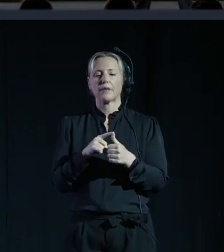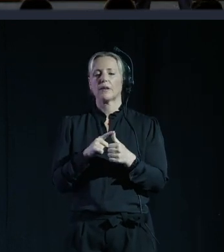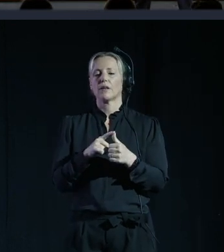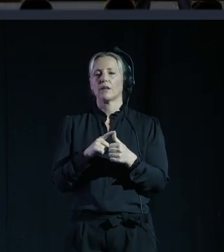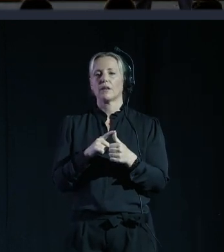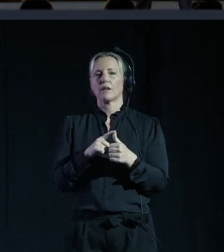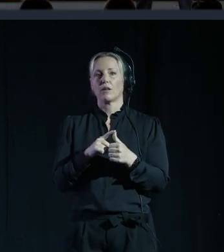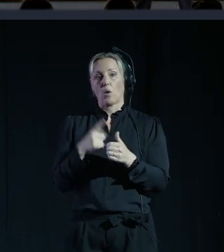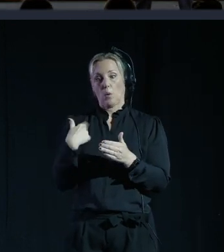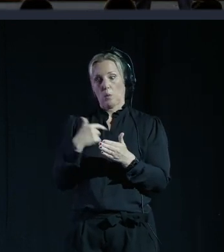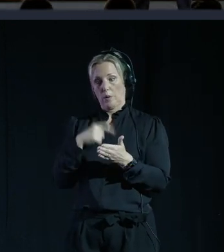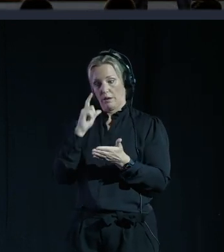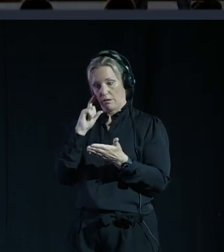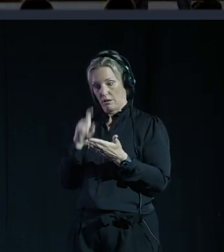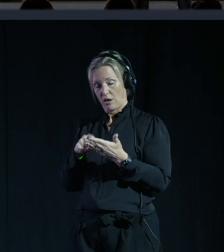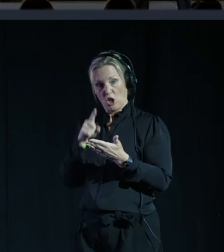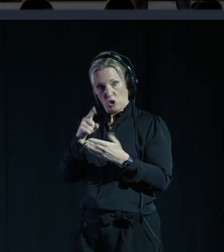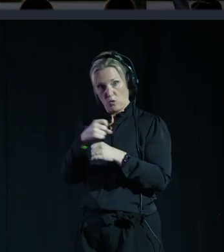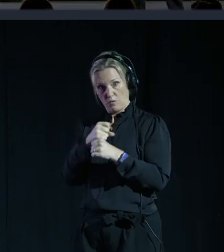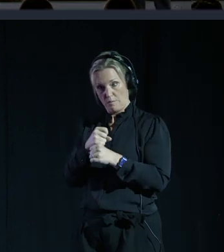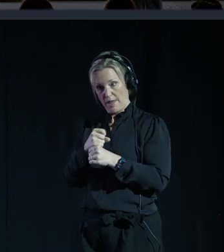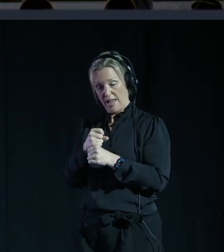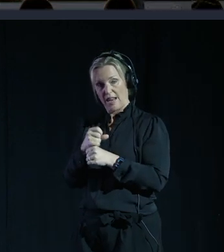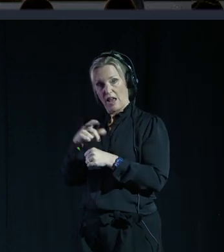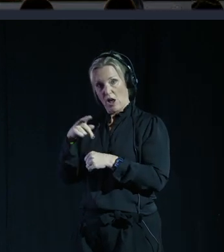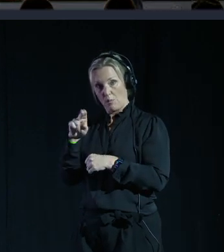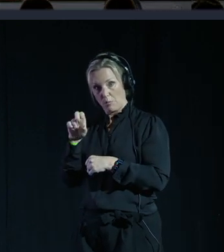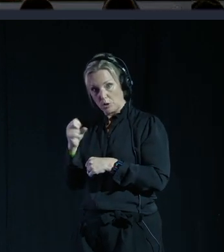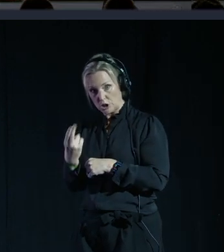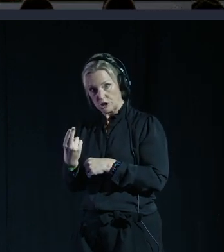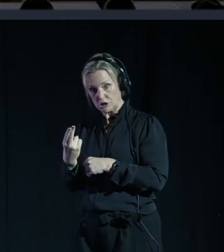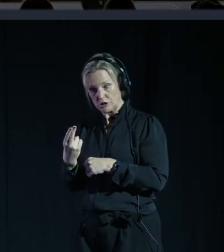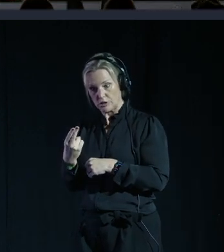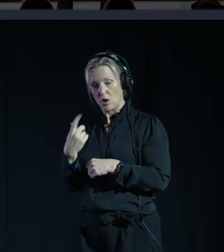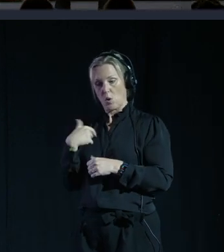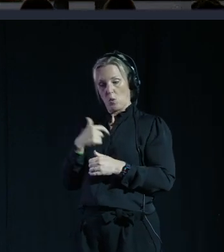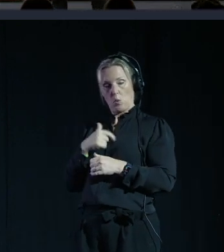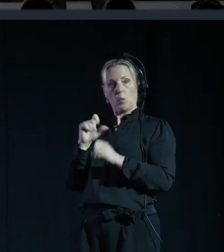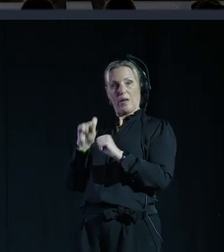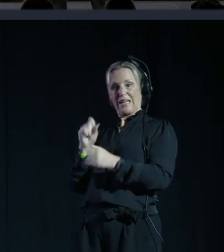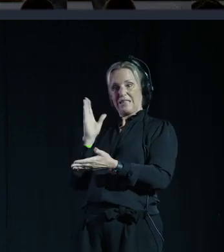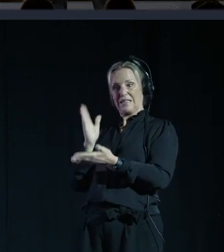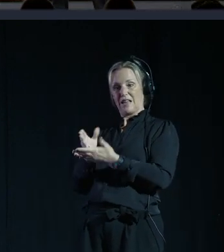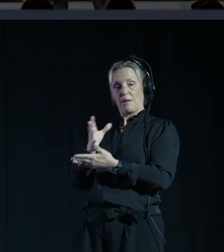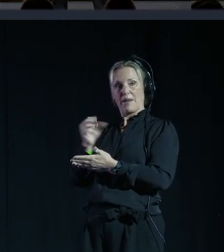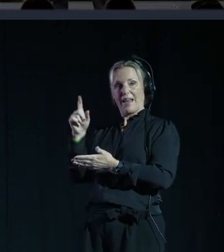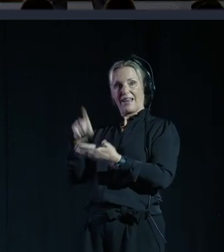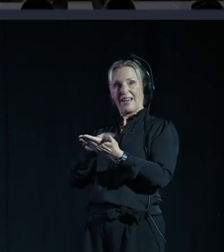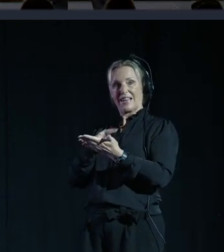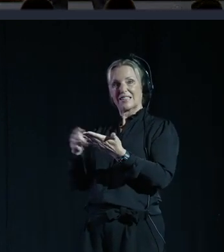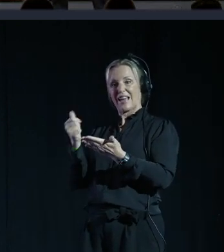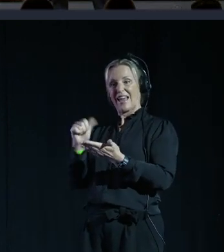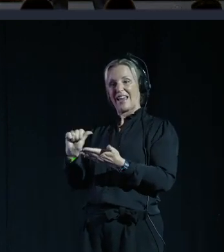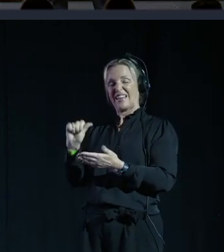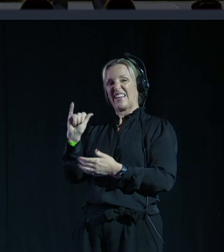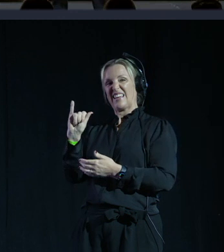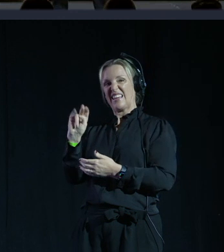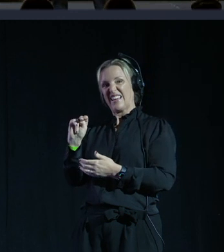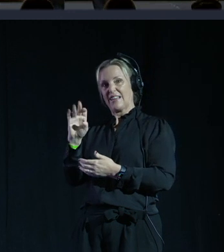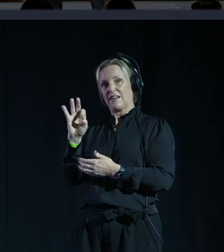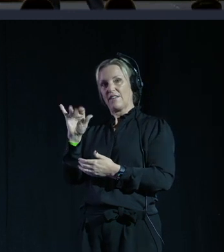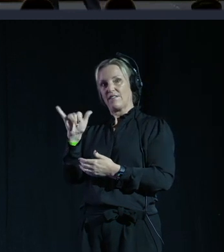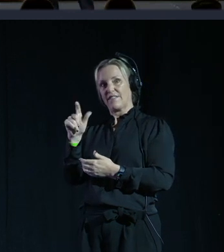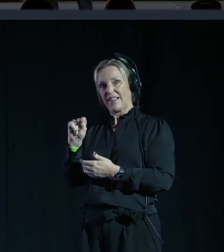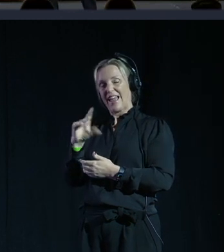do detect that you've made pushes, we can actually now stop and cancel any in-flight and stale checks. So again,